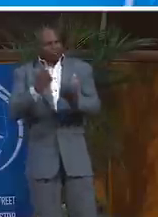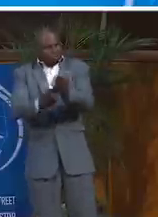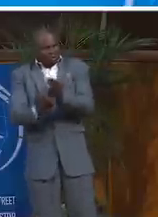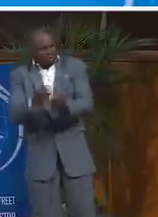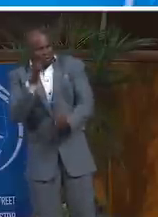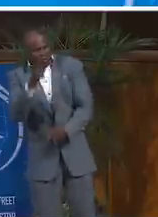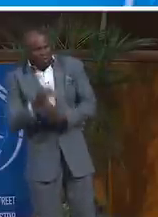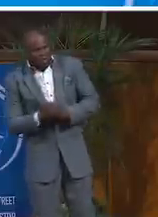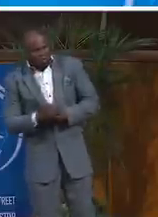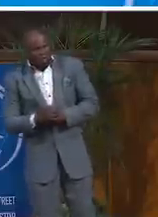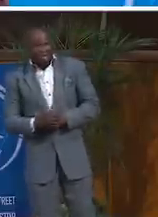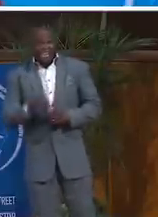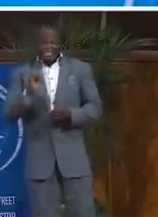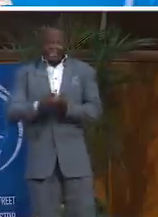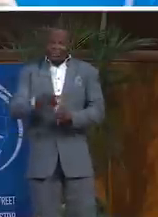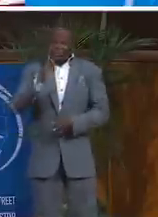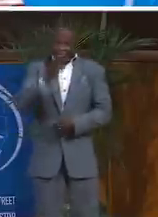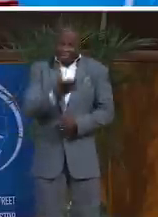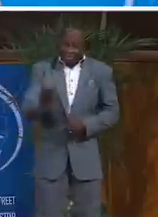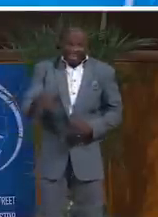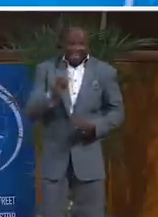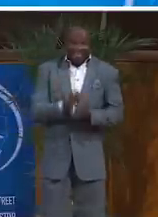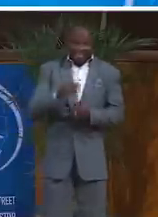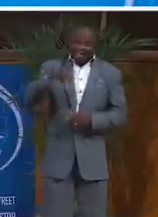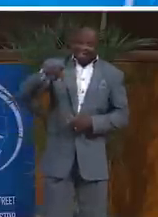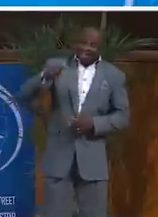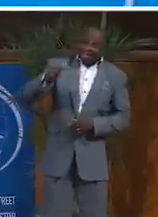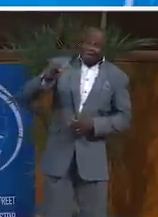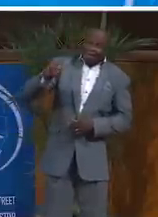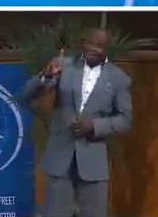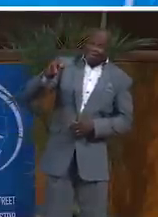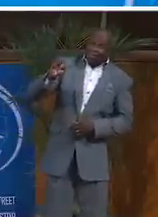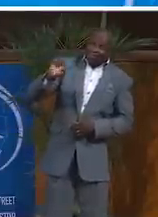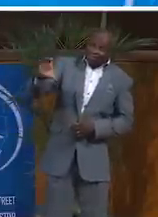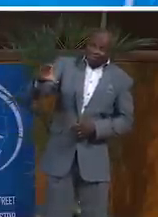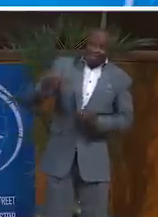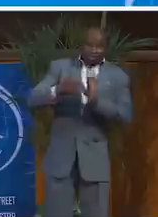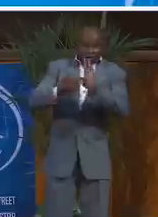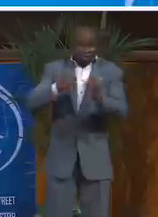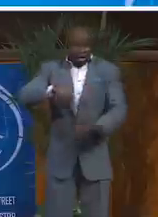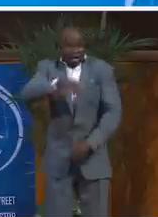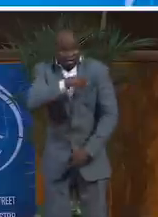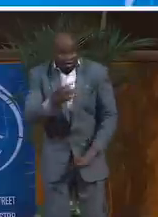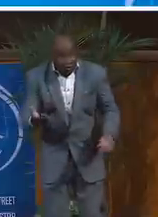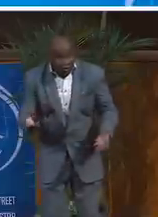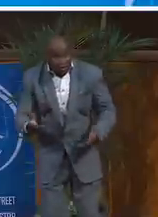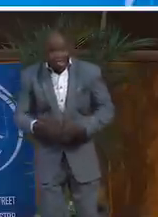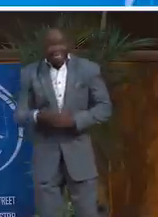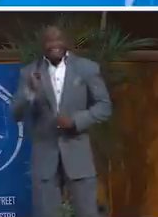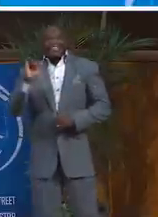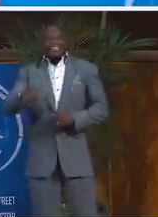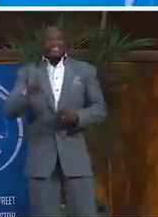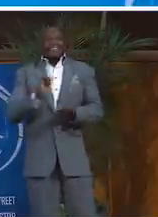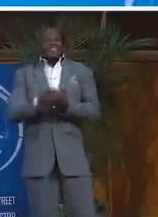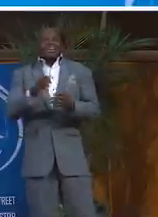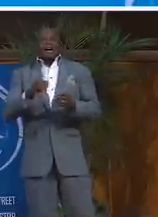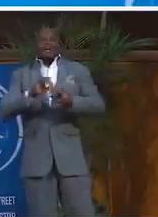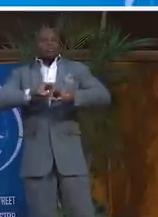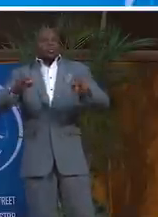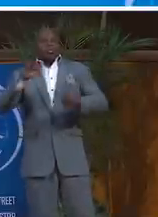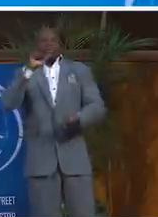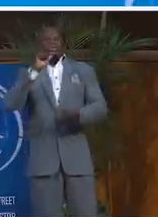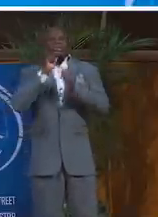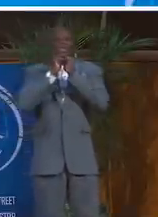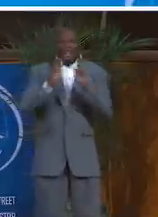you that the one thing this pandemic has revealed to us is the